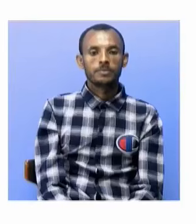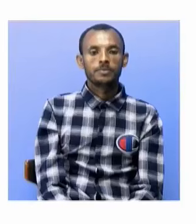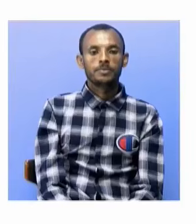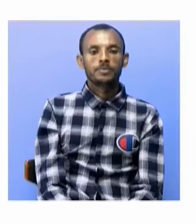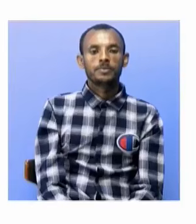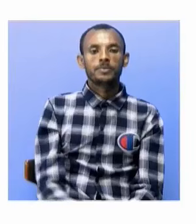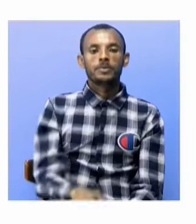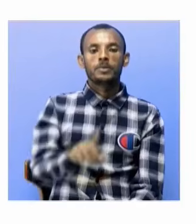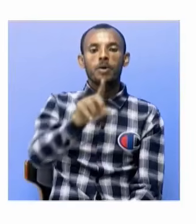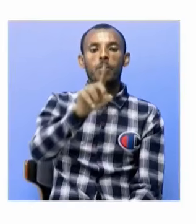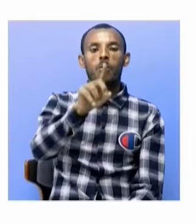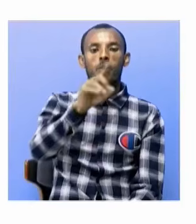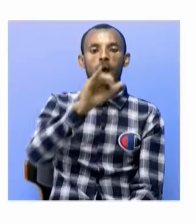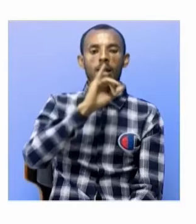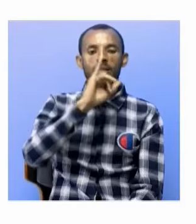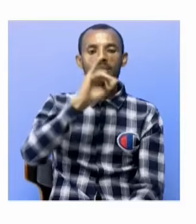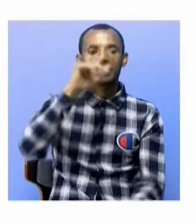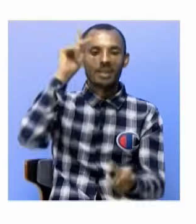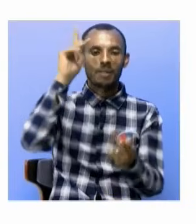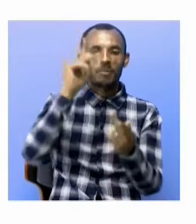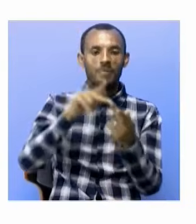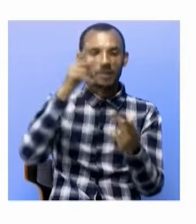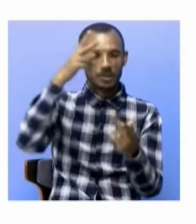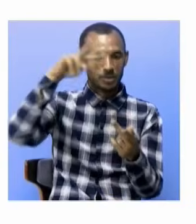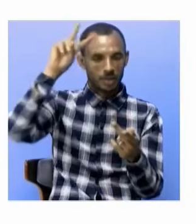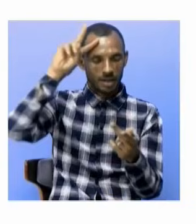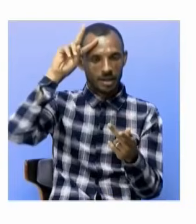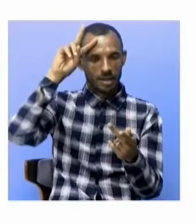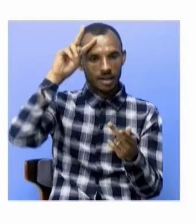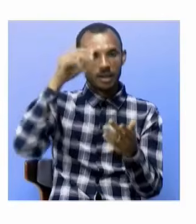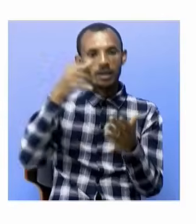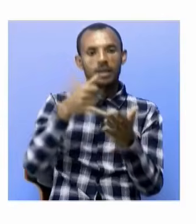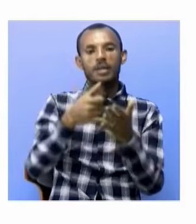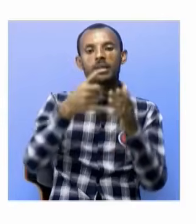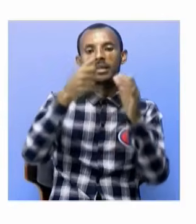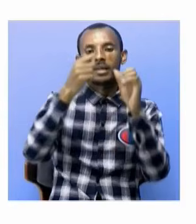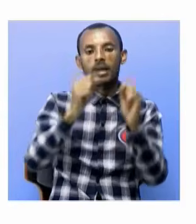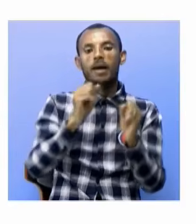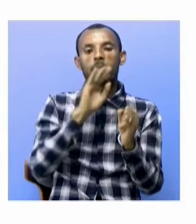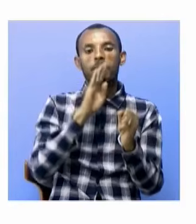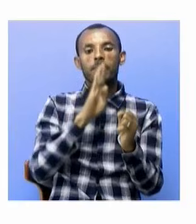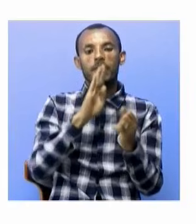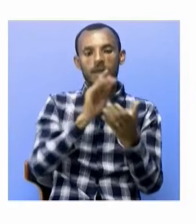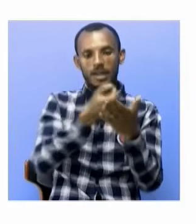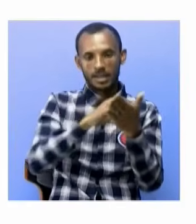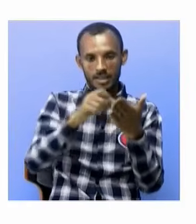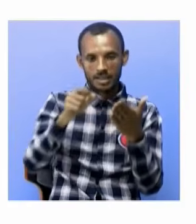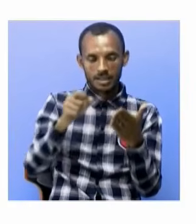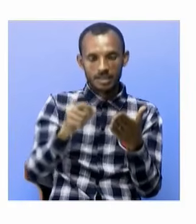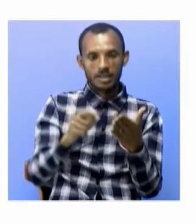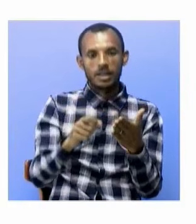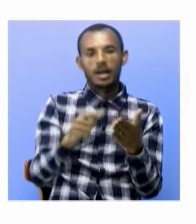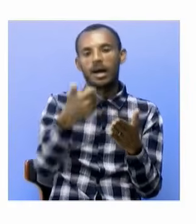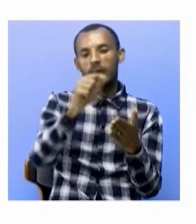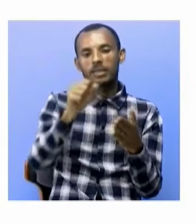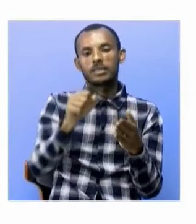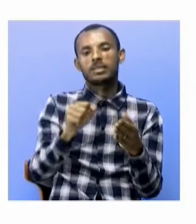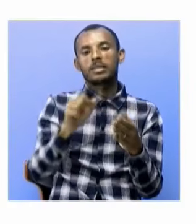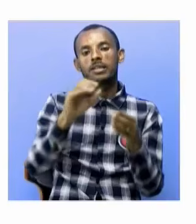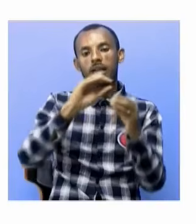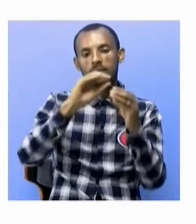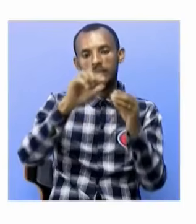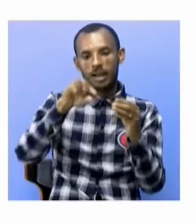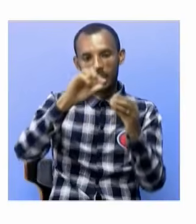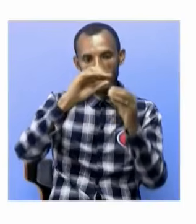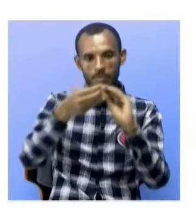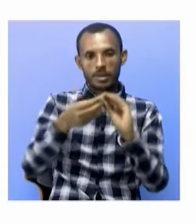One is a perfect square because it can be written as a product of a certain rational number. That rational